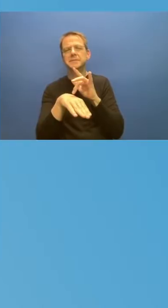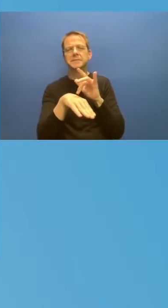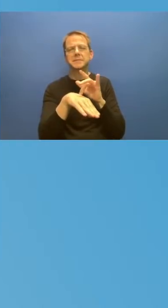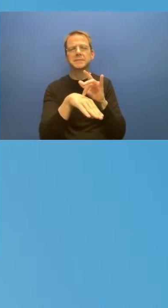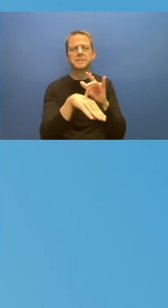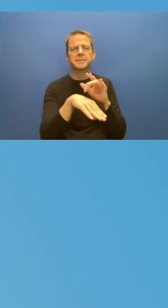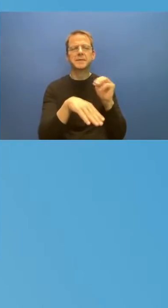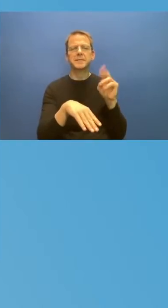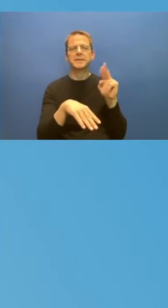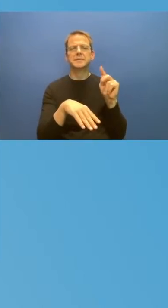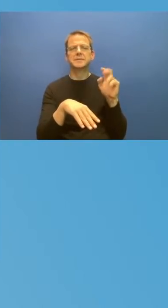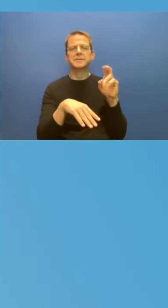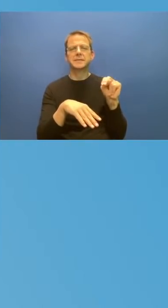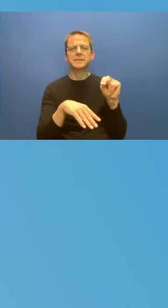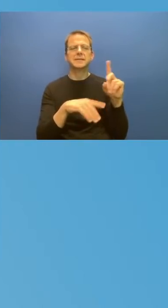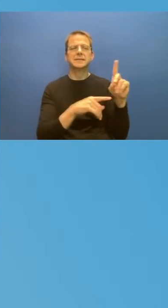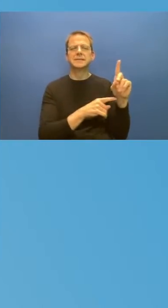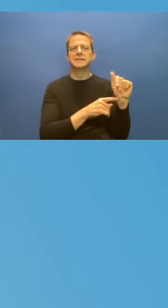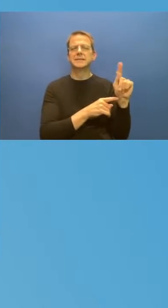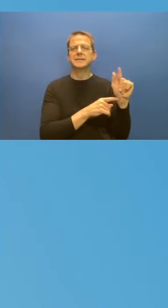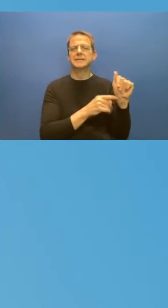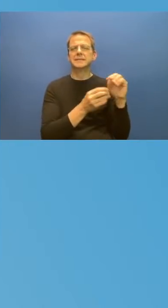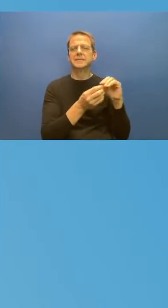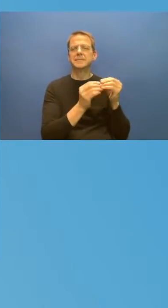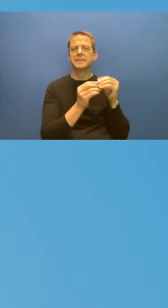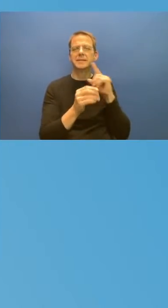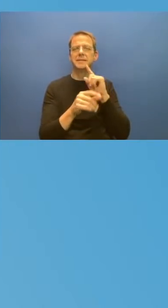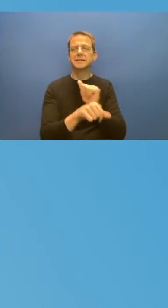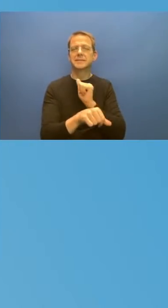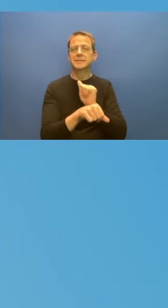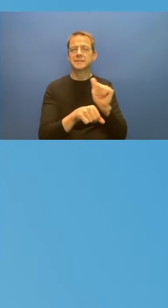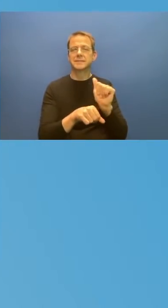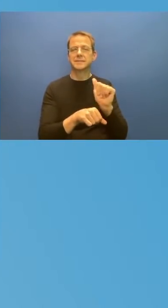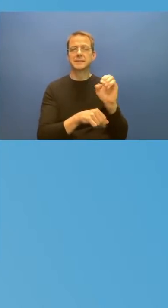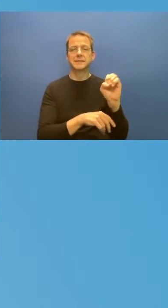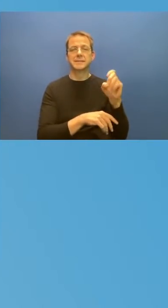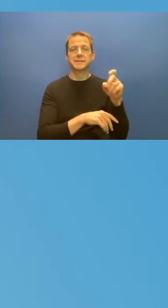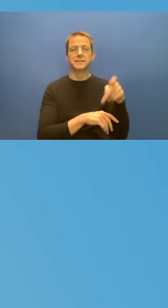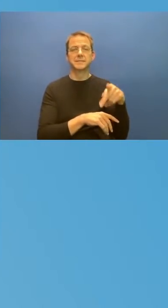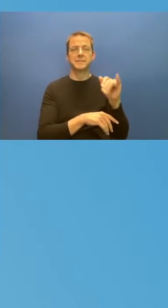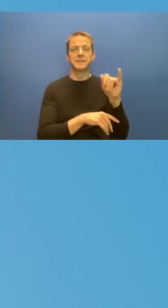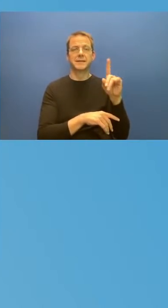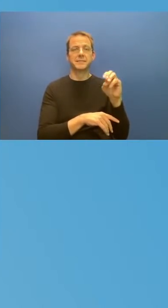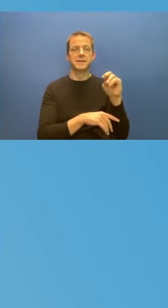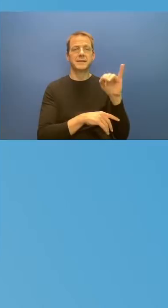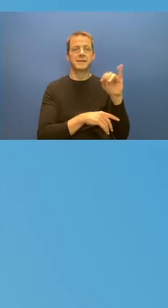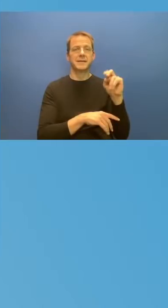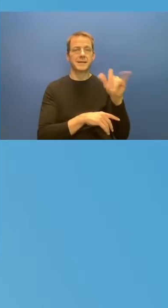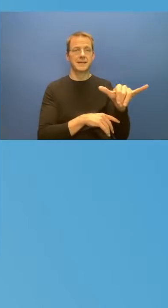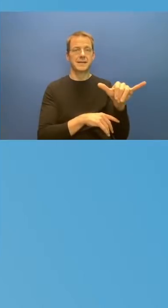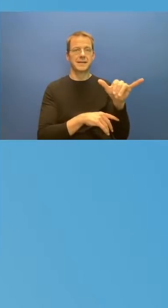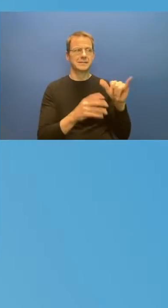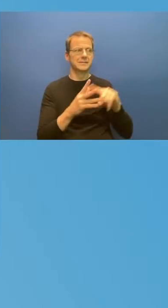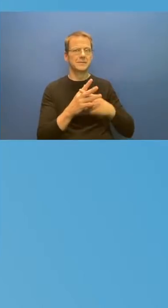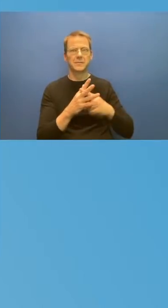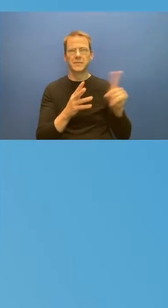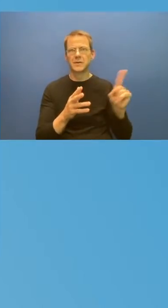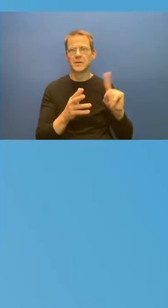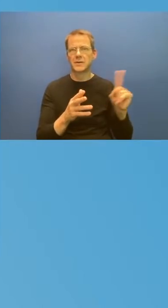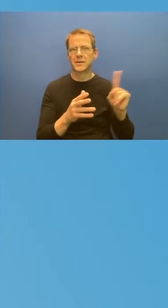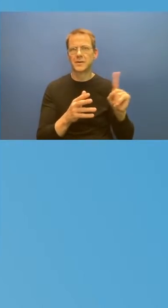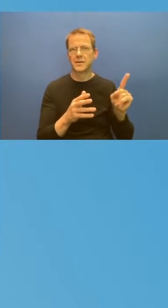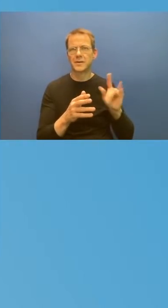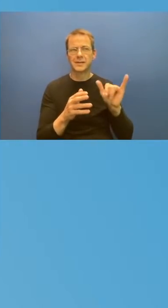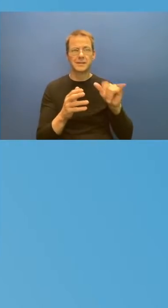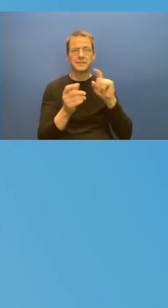say, do all of these activities or all these mutations lead to additive effects, or do we start to see that there are